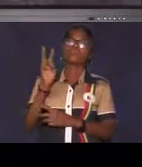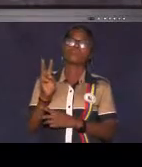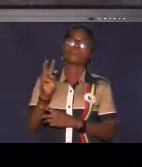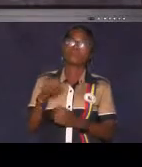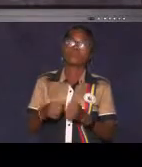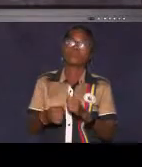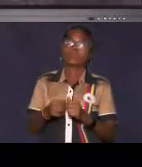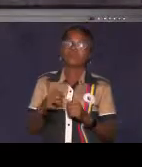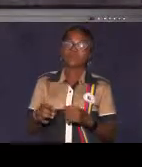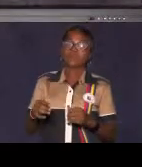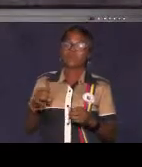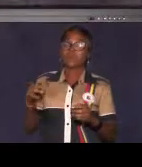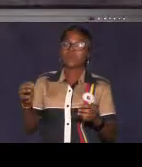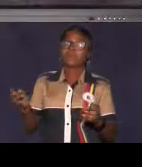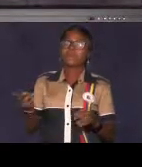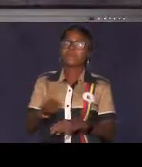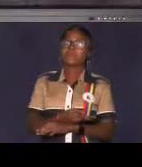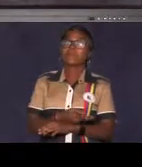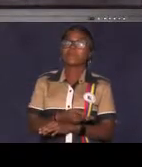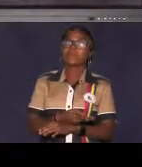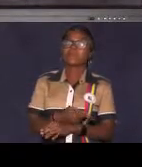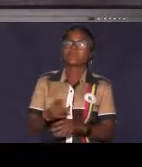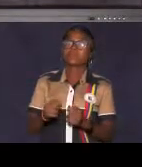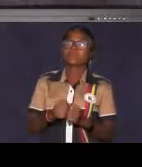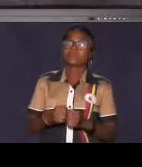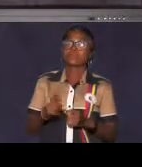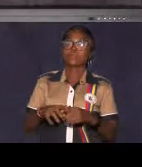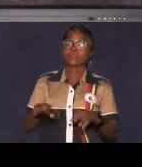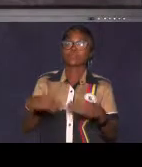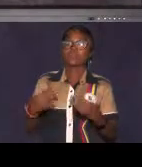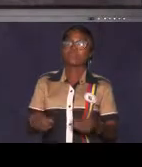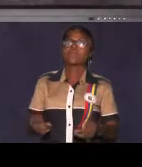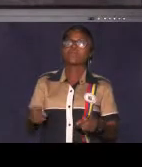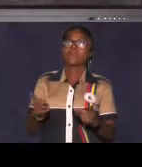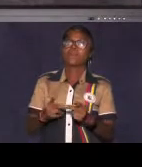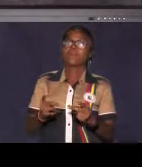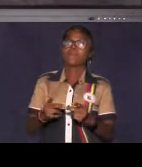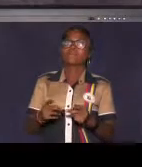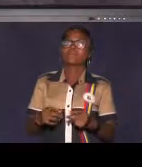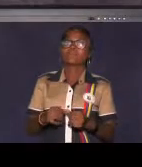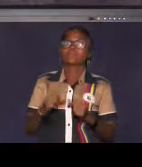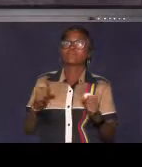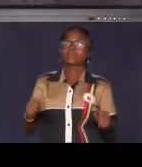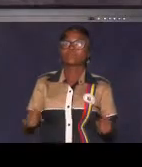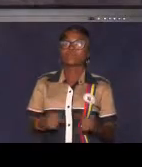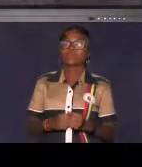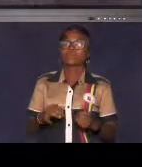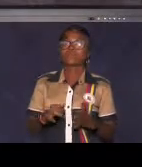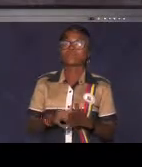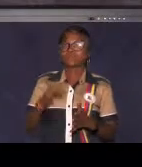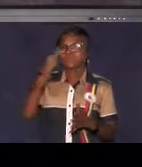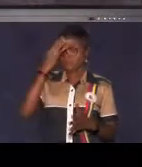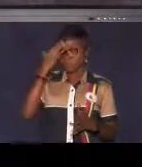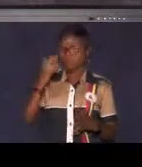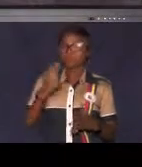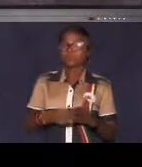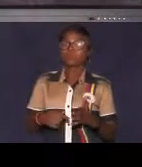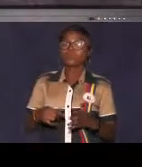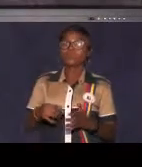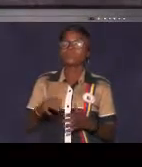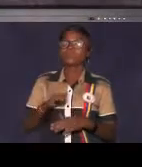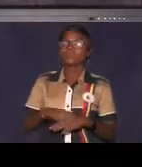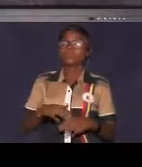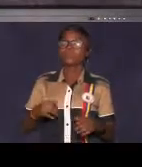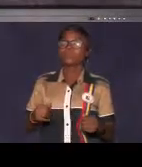you multiply together to give you that perfect square? And that is what we call the root. For example,